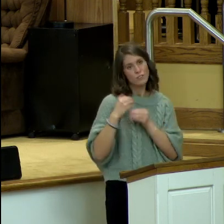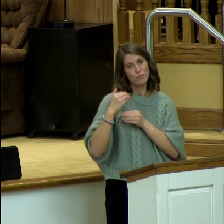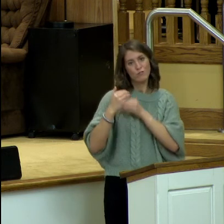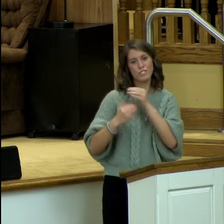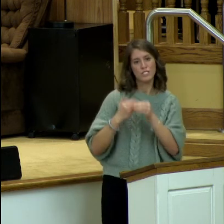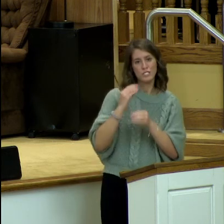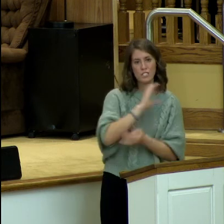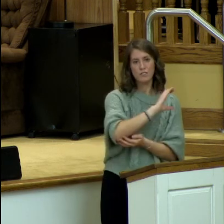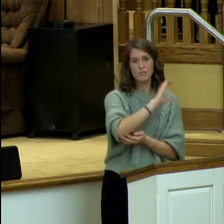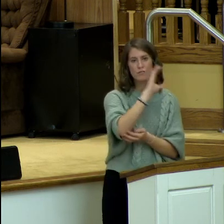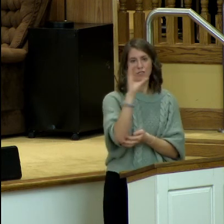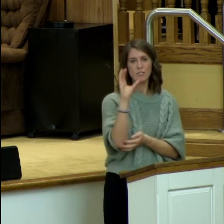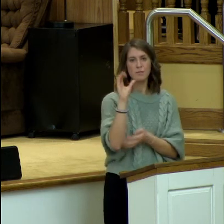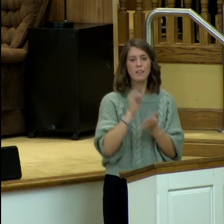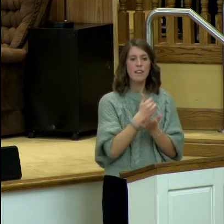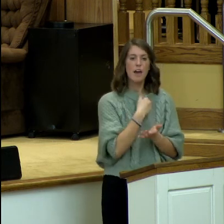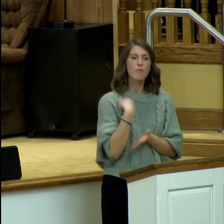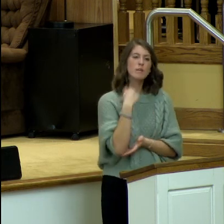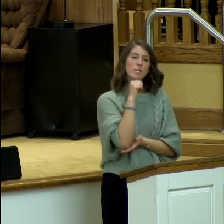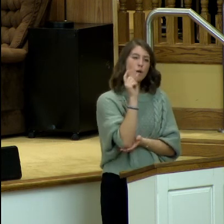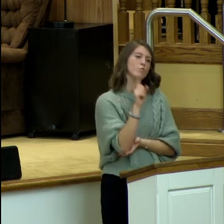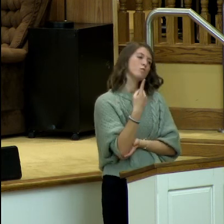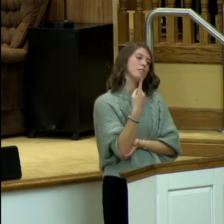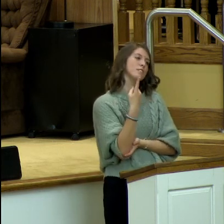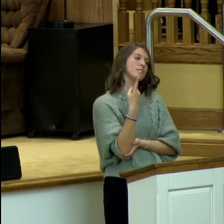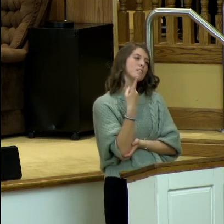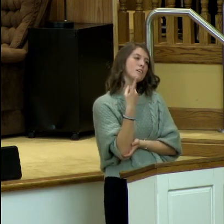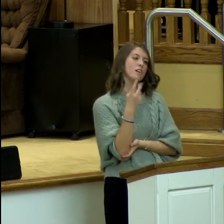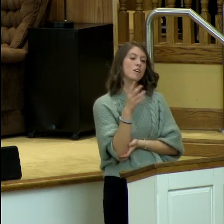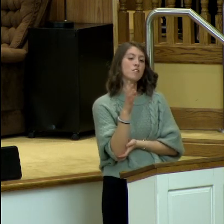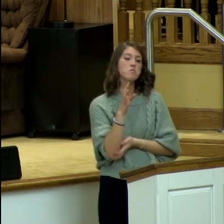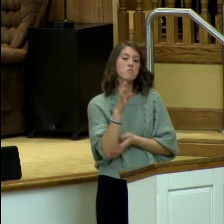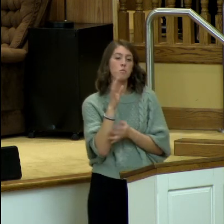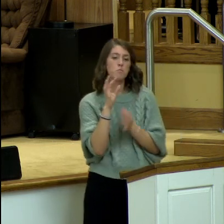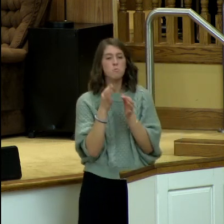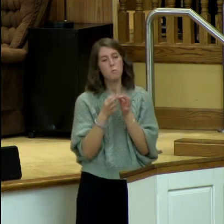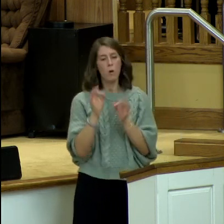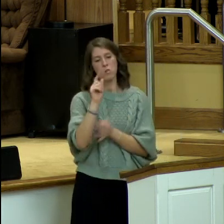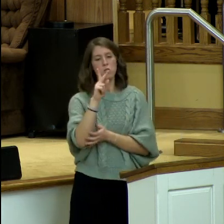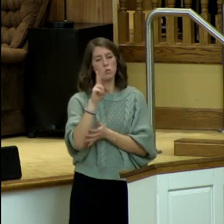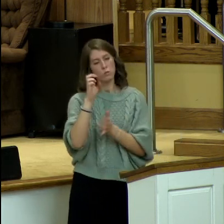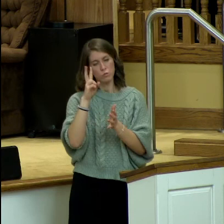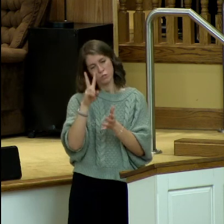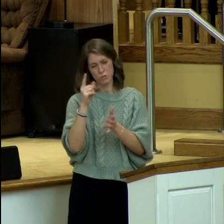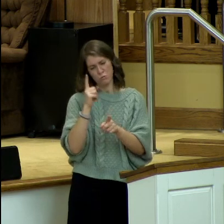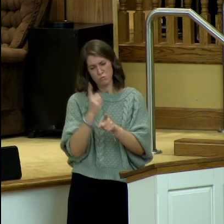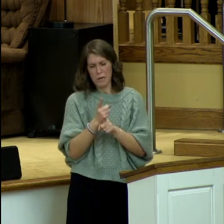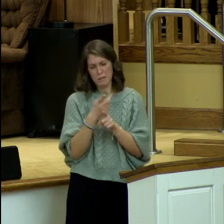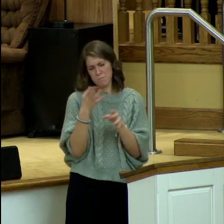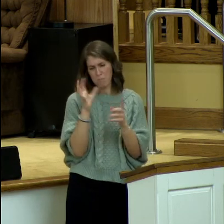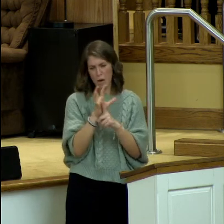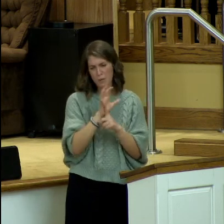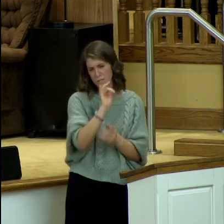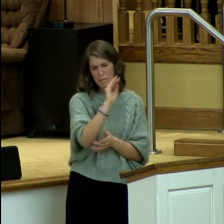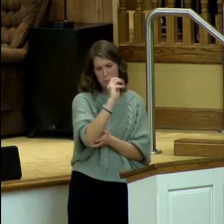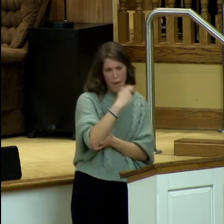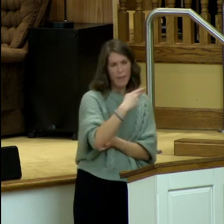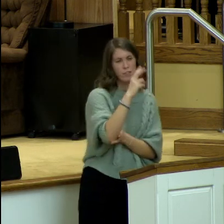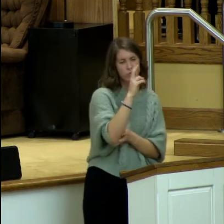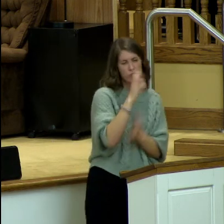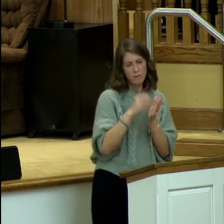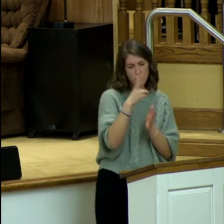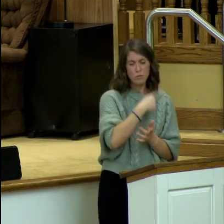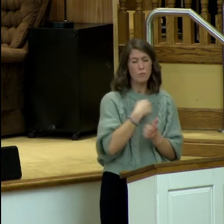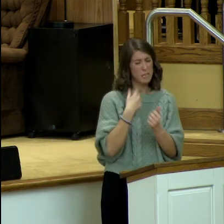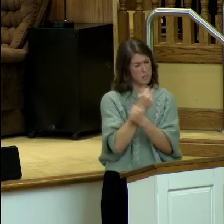Christmas that we don't just quote from Luke 2, and obviously Luke 2 is more popular. Sometimes people go to Matthew 2 also, but Luke chapter 2, and we